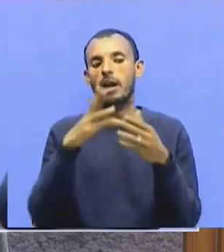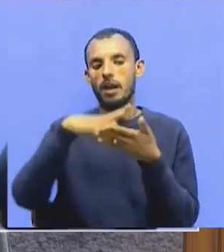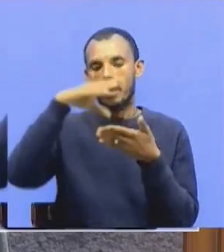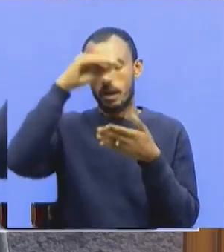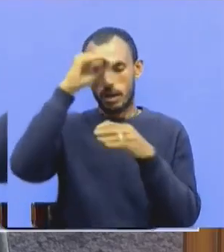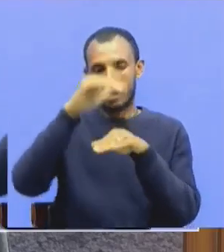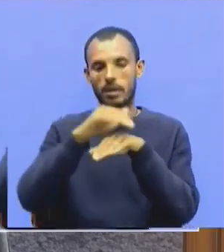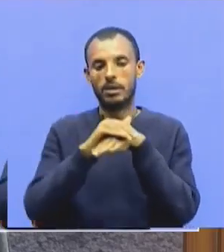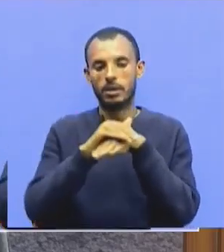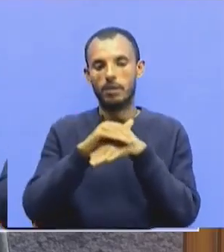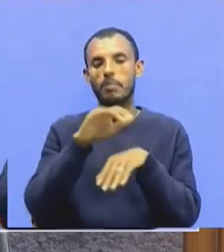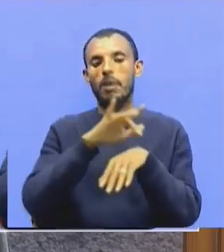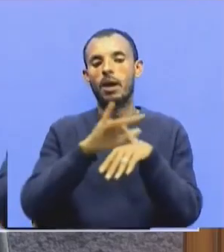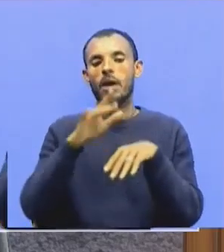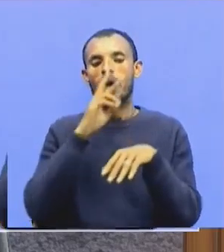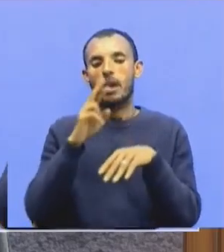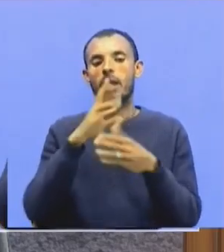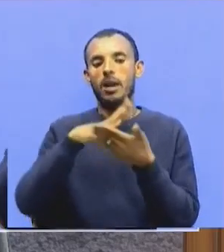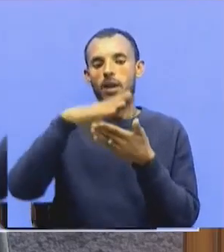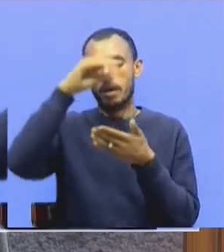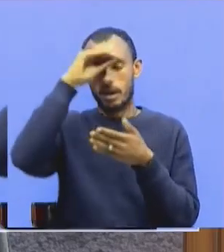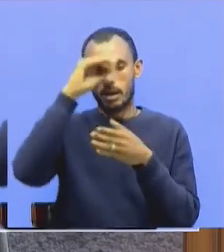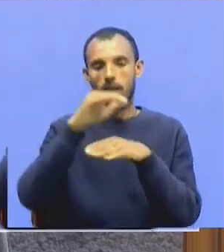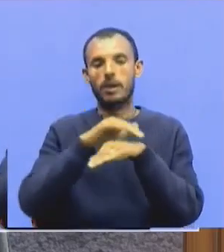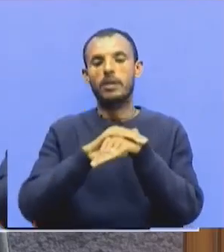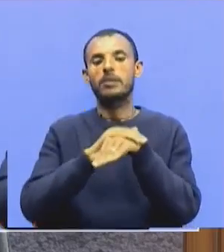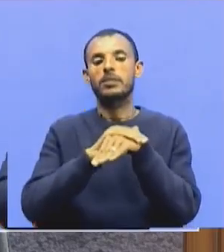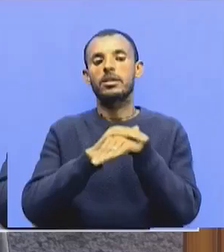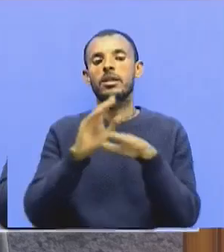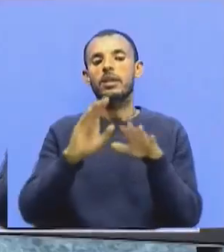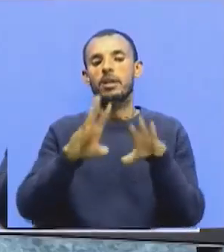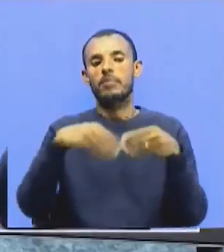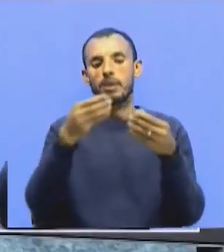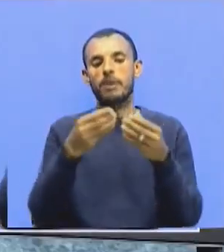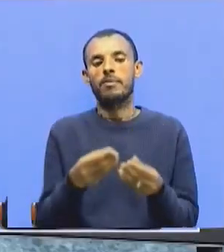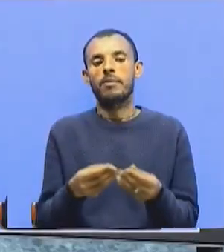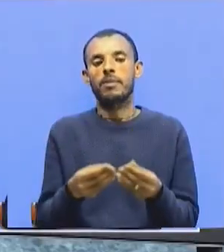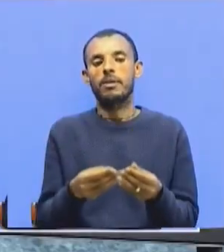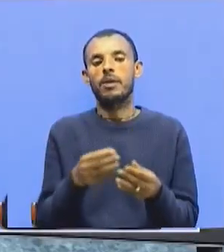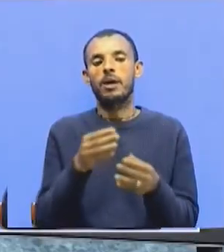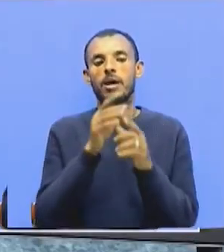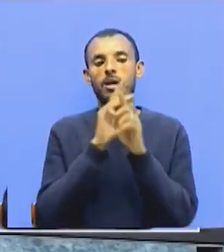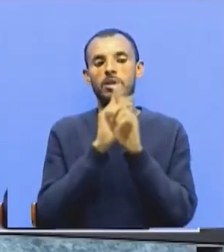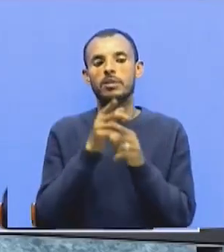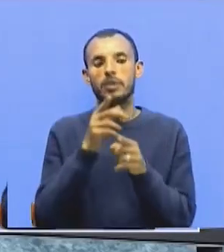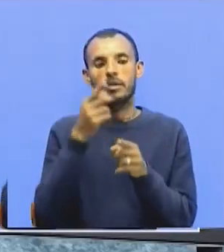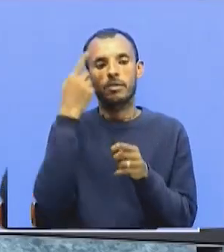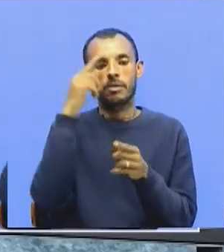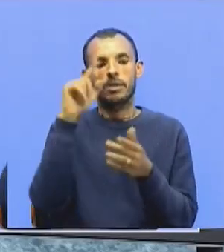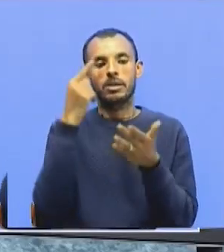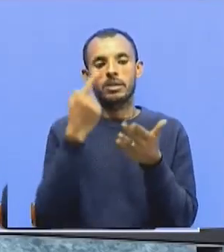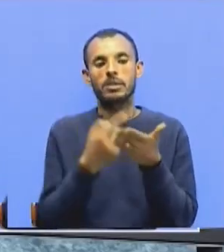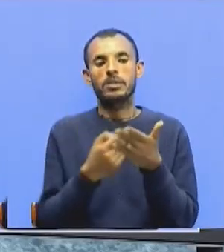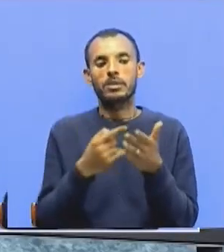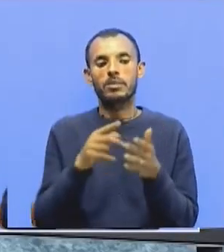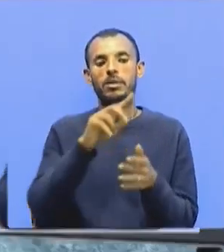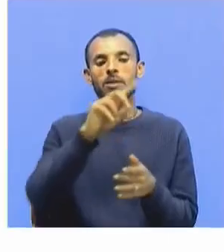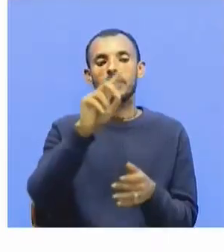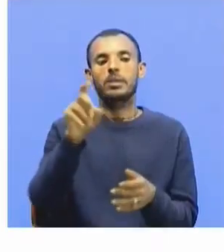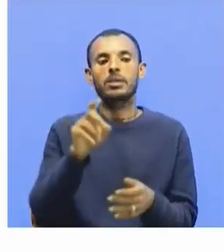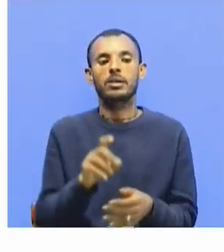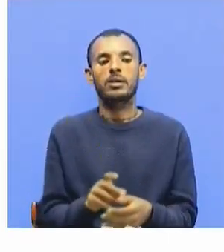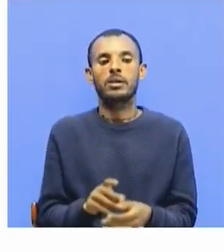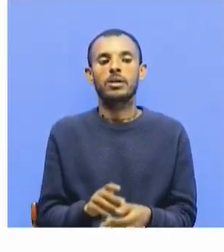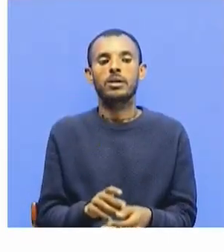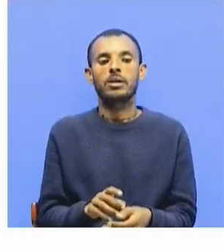English. Blank are learning English. Let me give you one answer for these questions to make for the questions